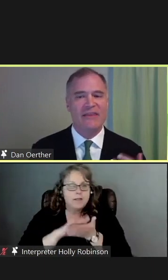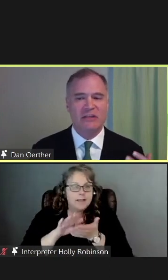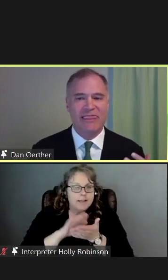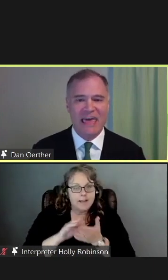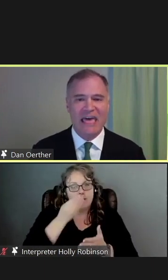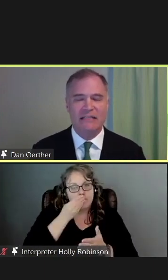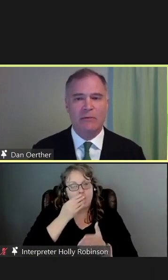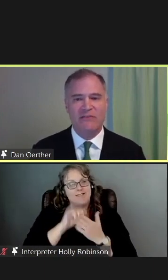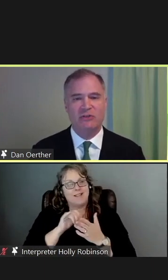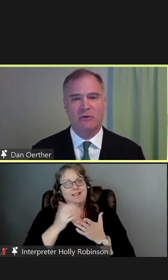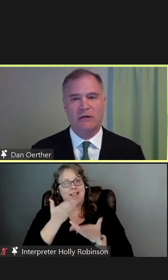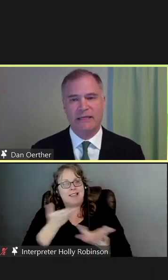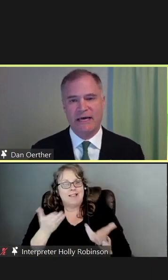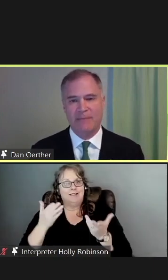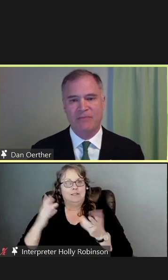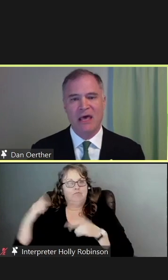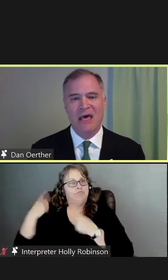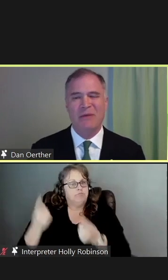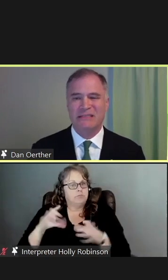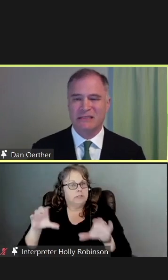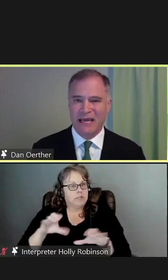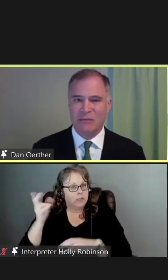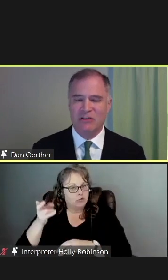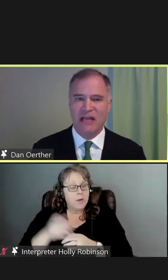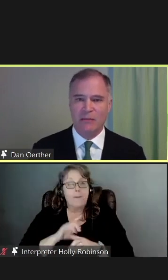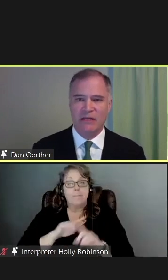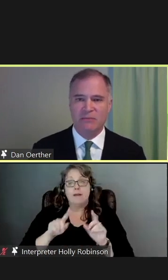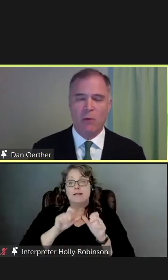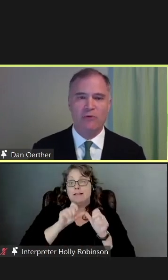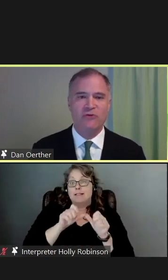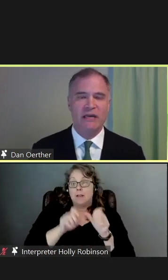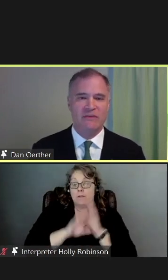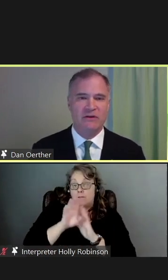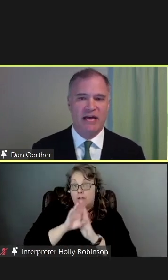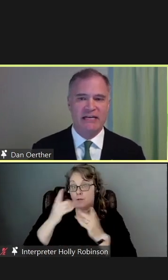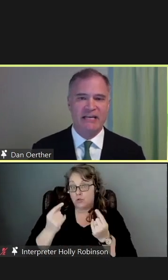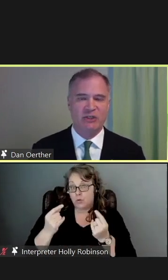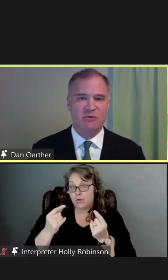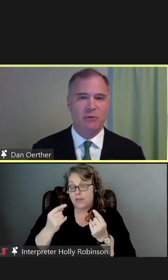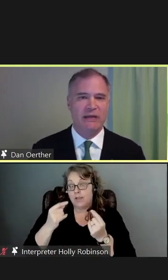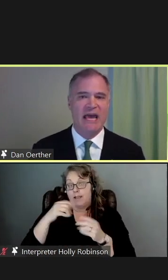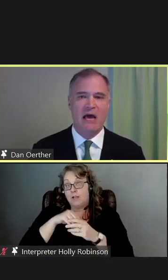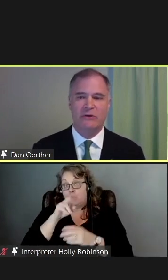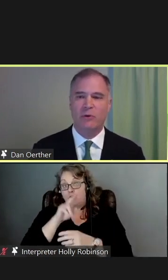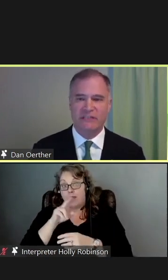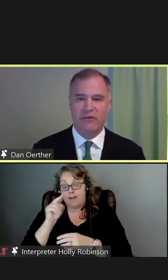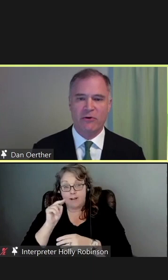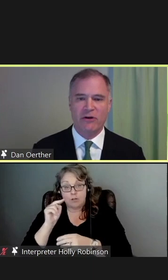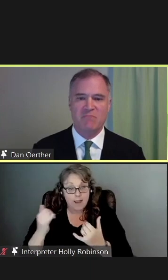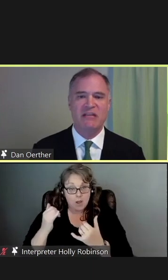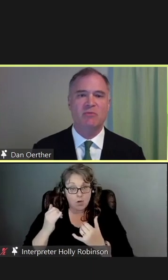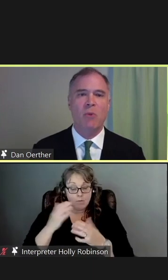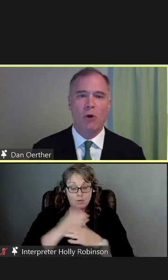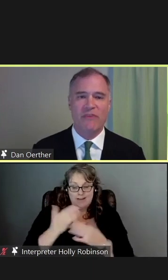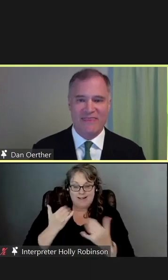These are the things that we've historically done. But sustainable development, what we're doing at the United Nations between now and 2030